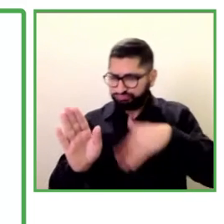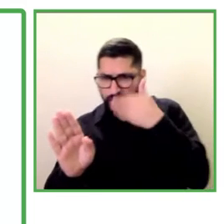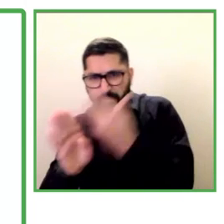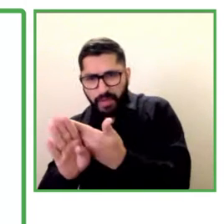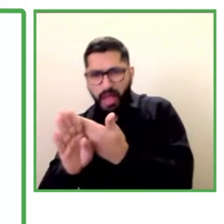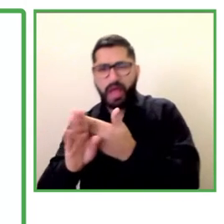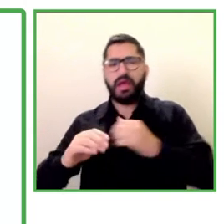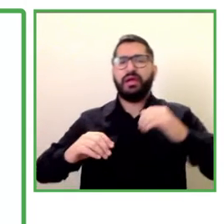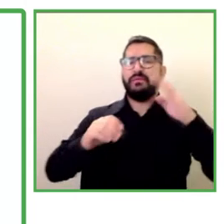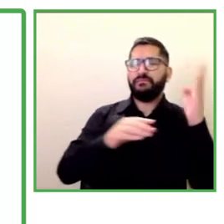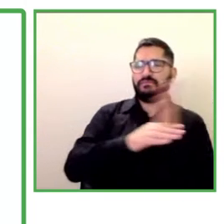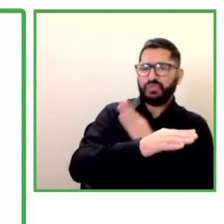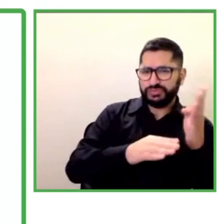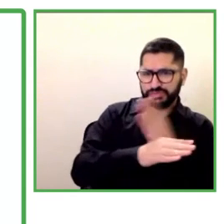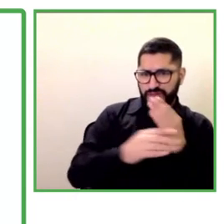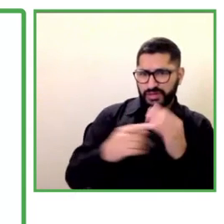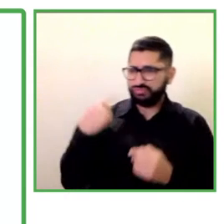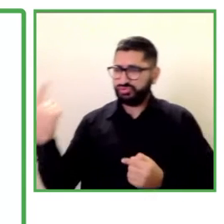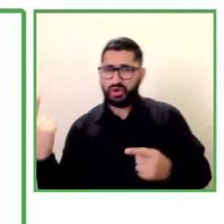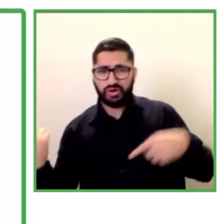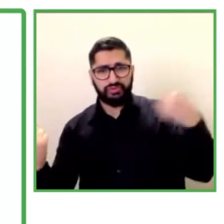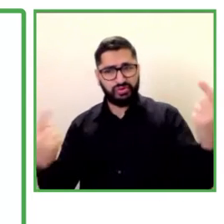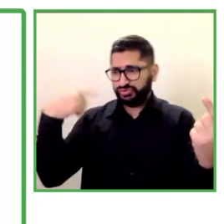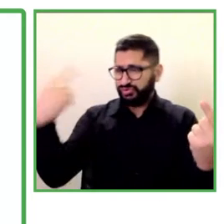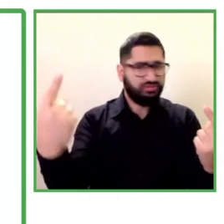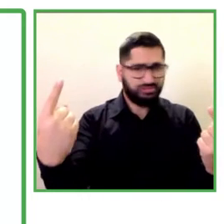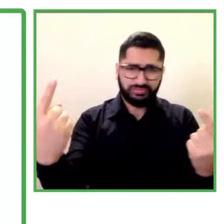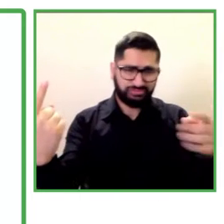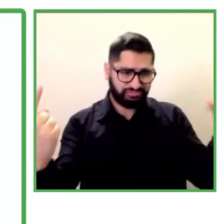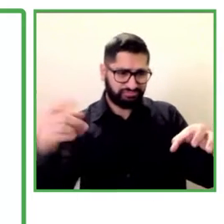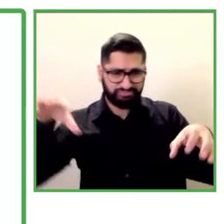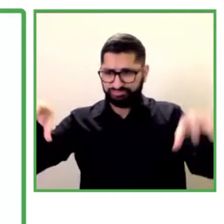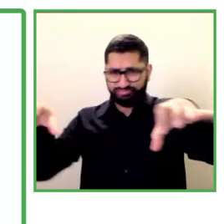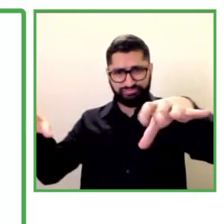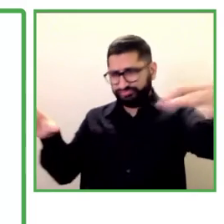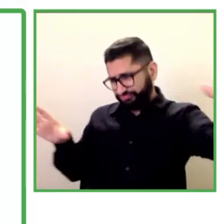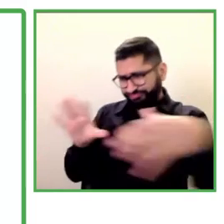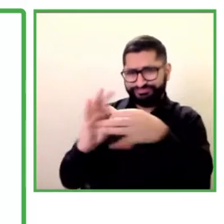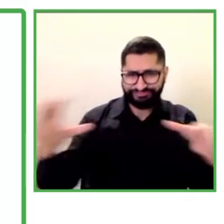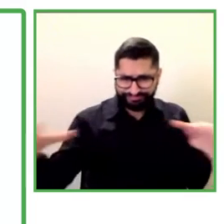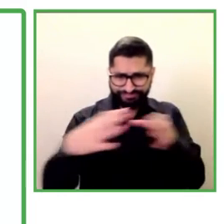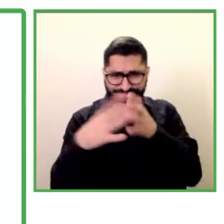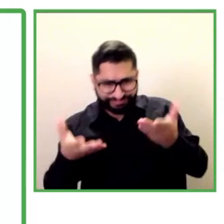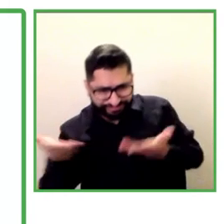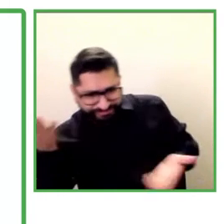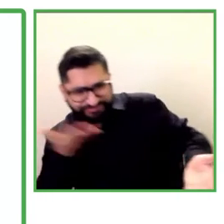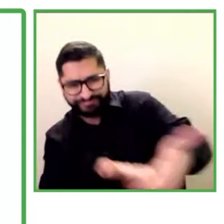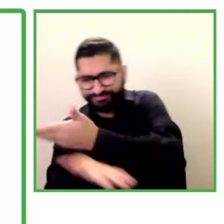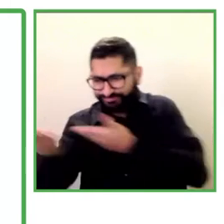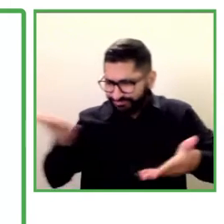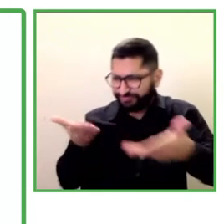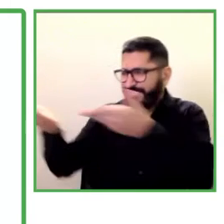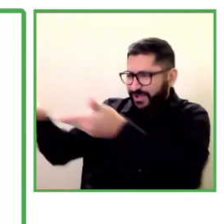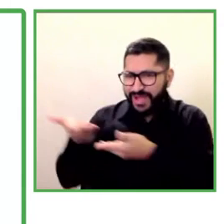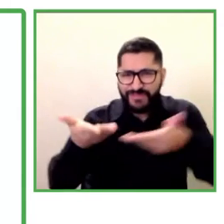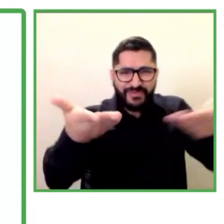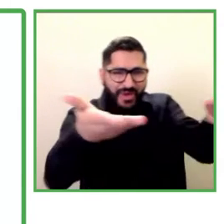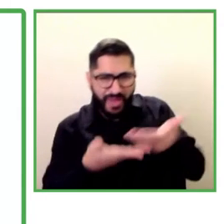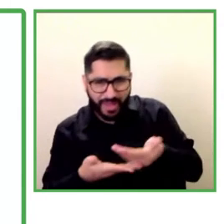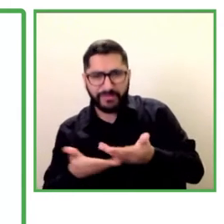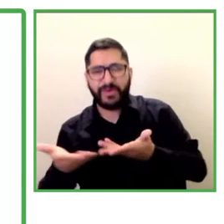are not in silos. Every project that each one of the companies in the network have other companies